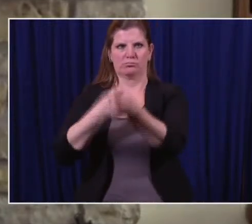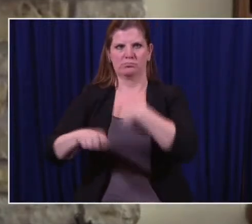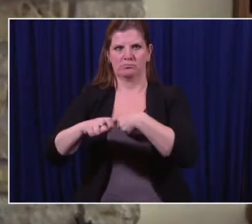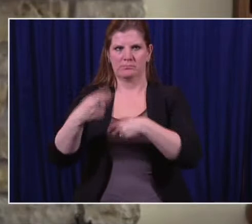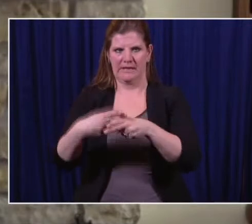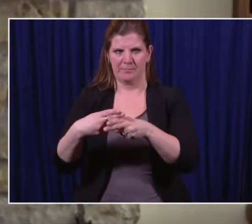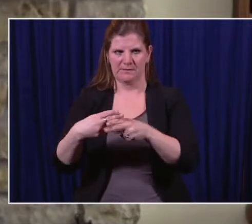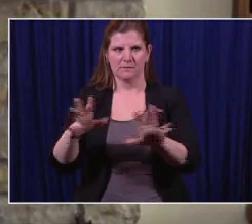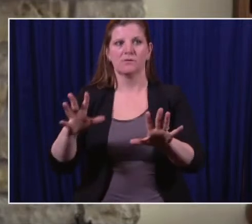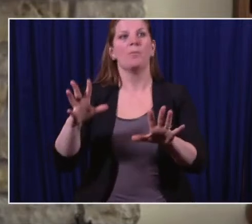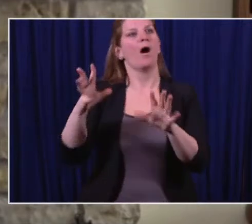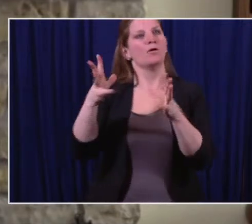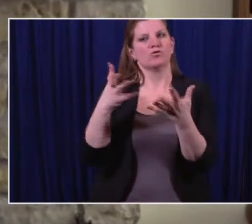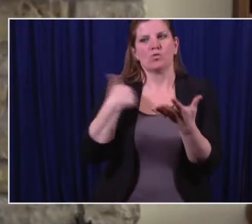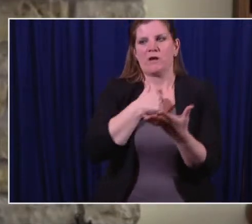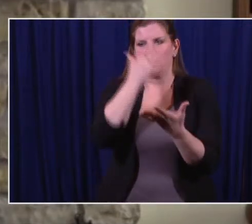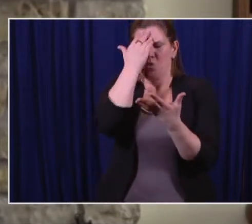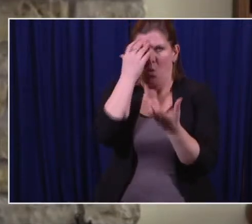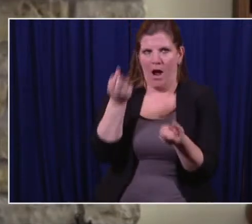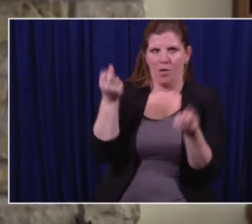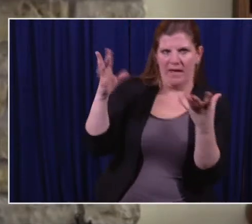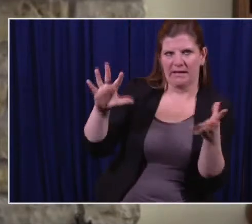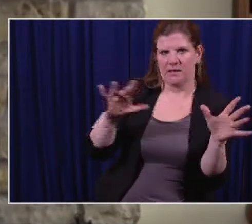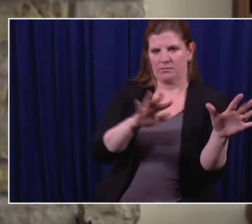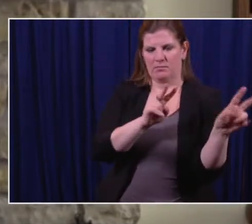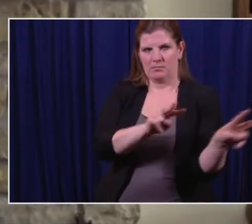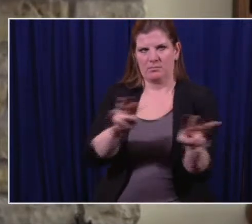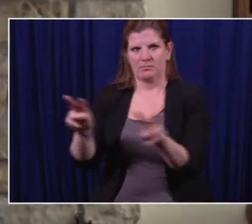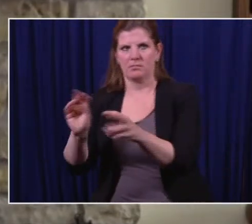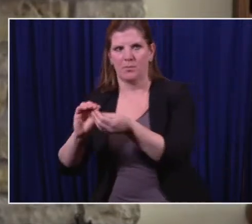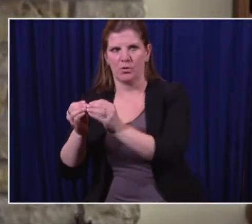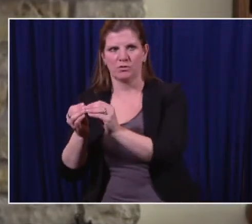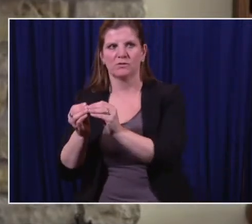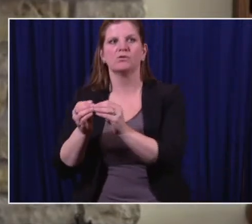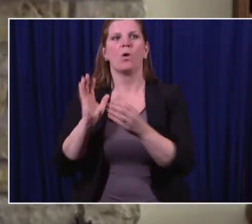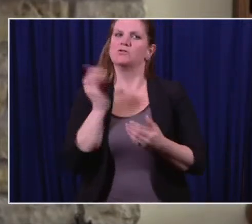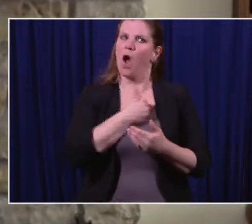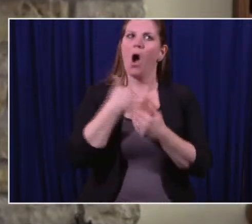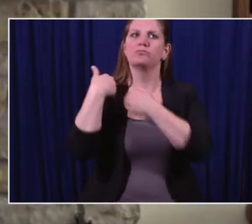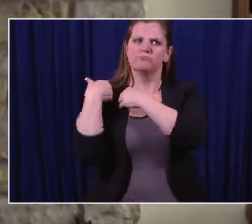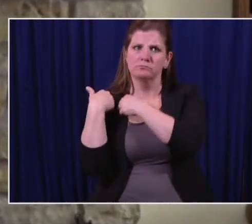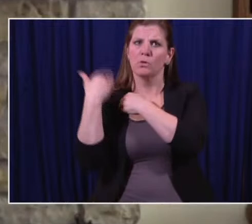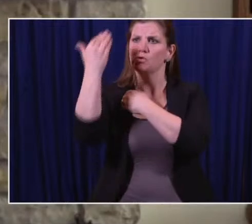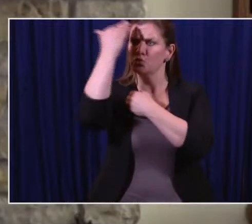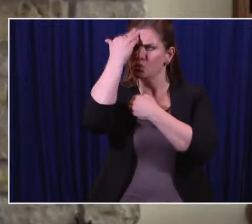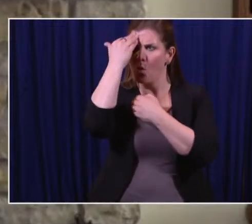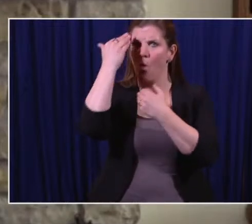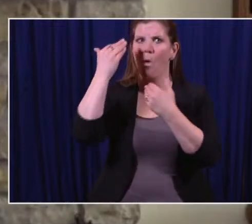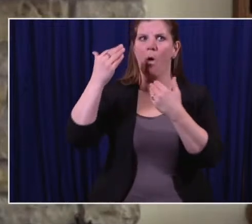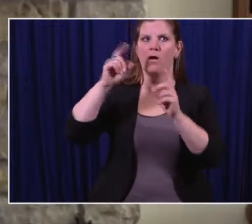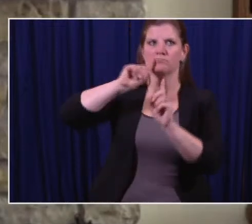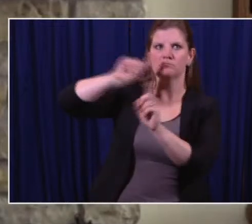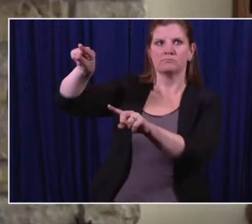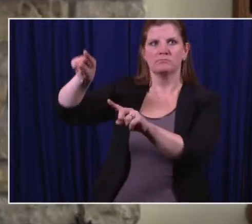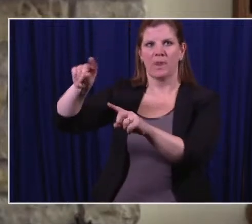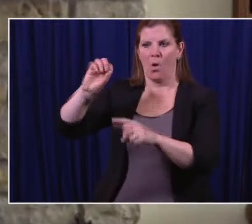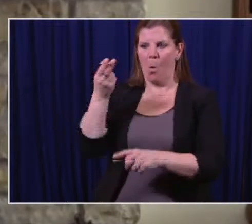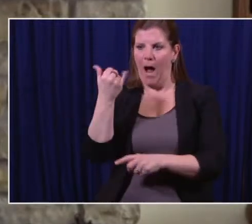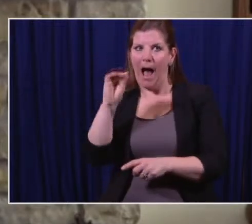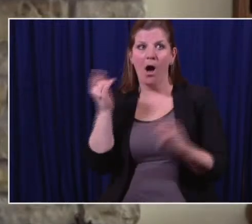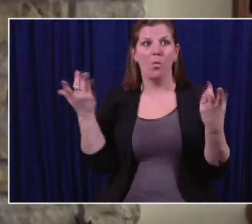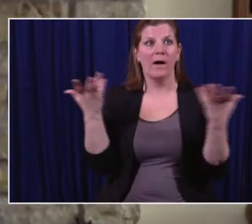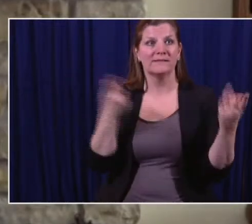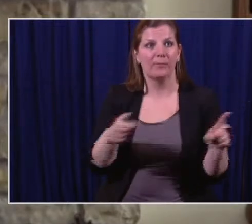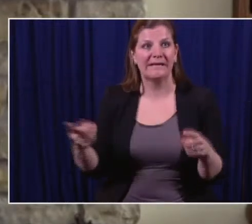results. We have a responsibility to protect health information of Ohioans, but we also made significant efforts to provide as much detail as we